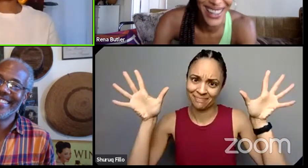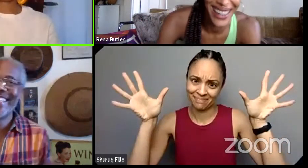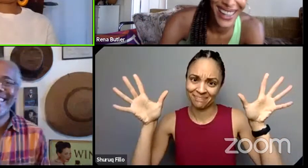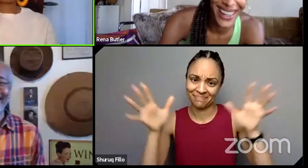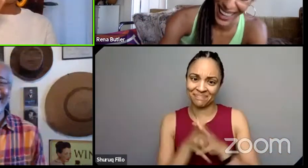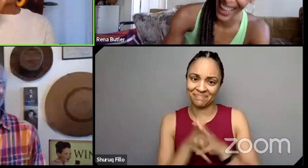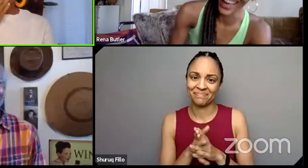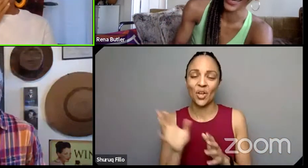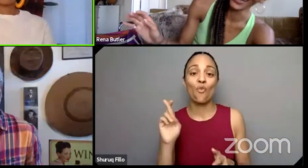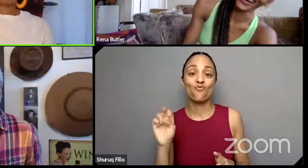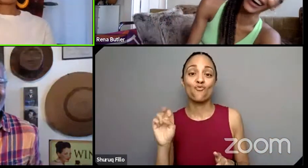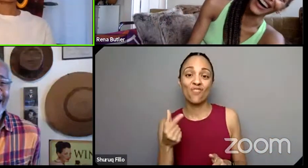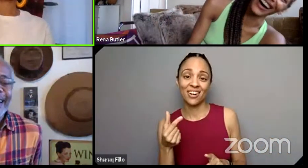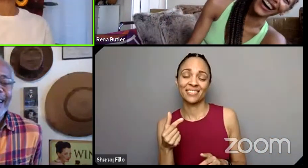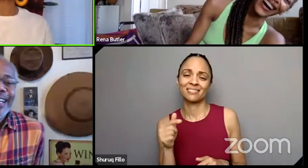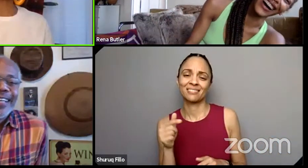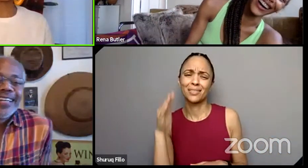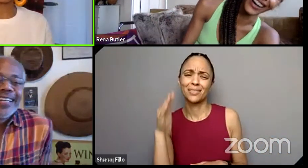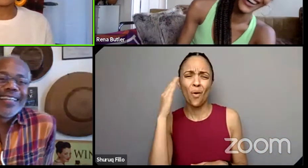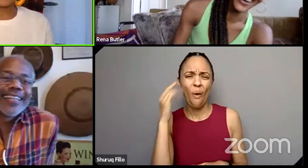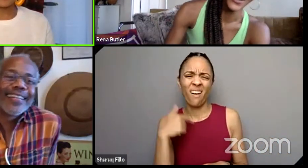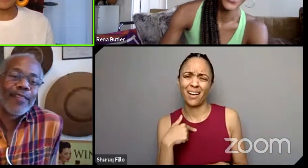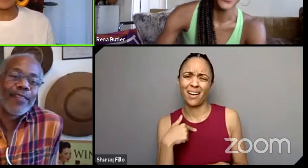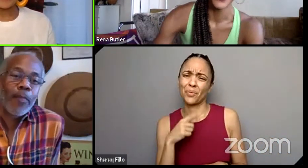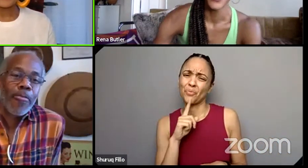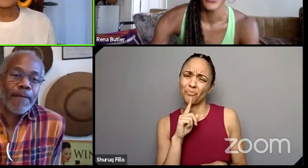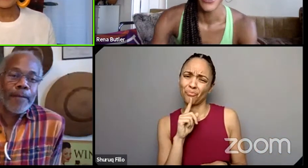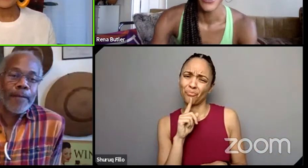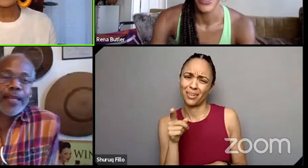Goodbye. See you in a little bit.